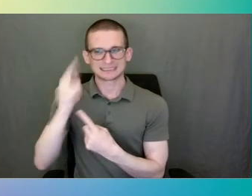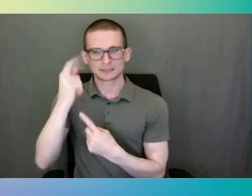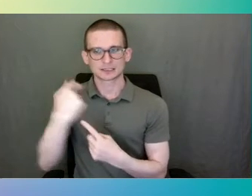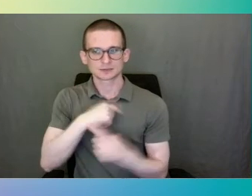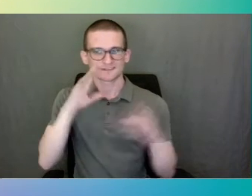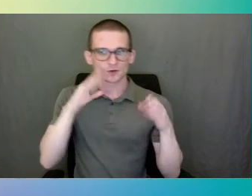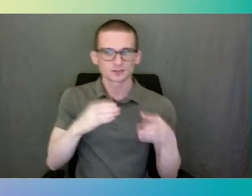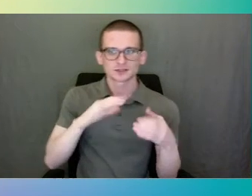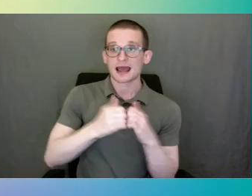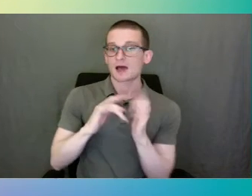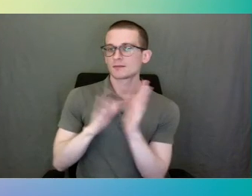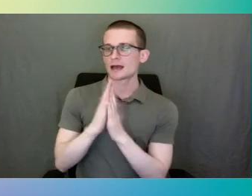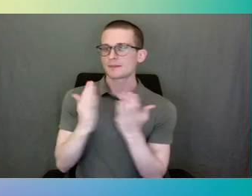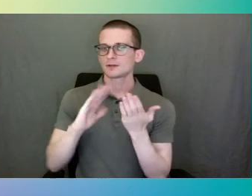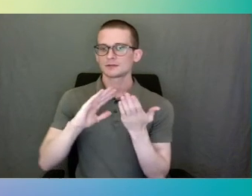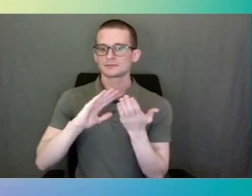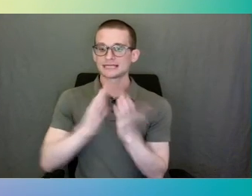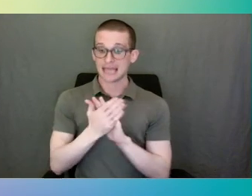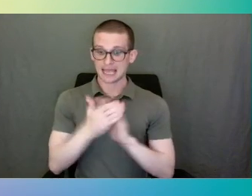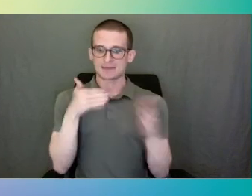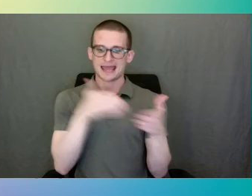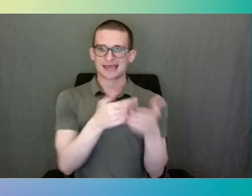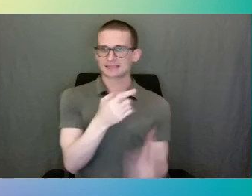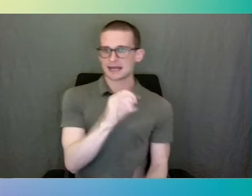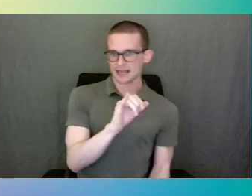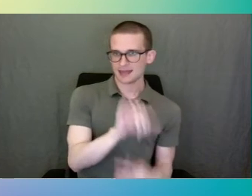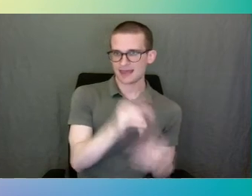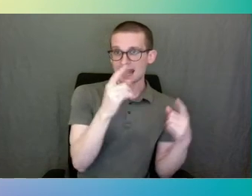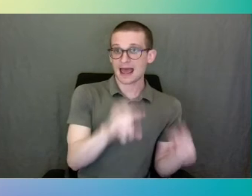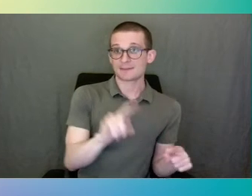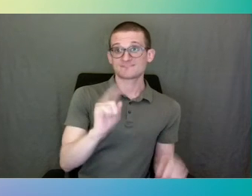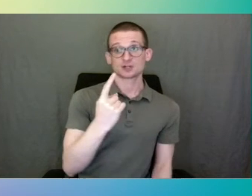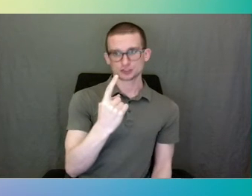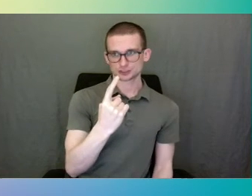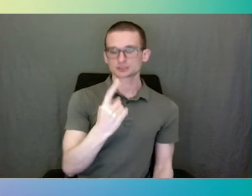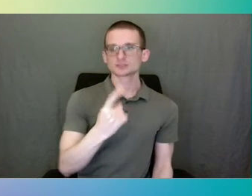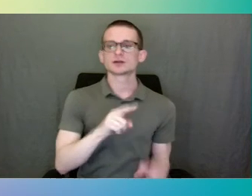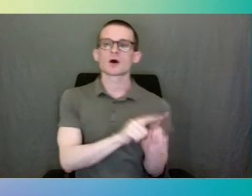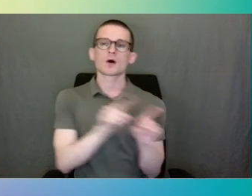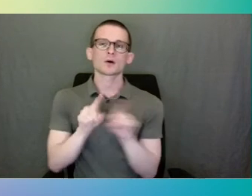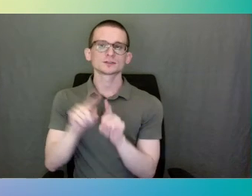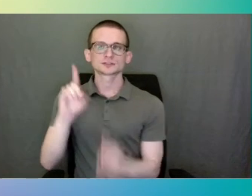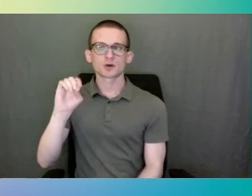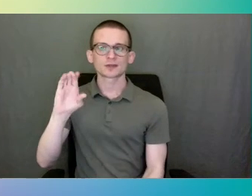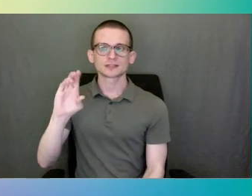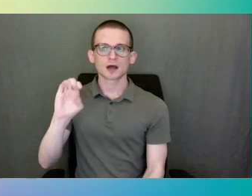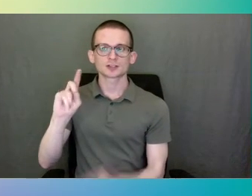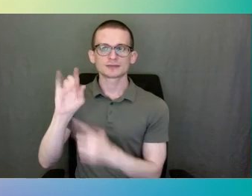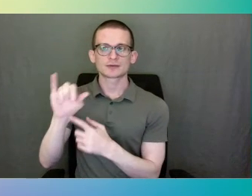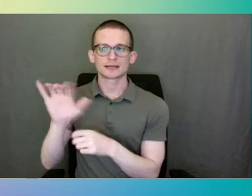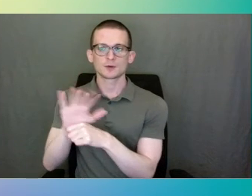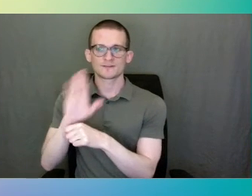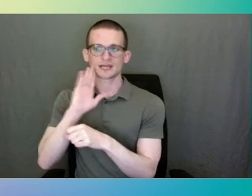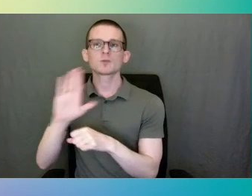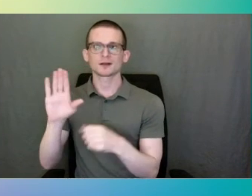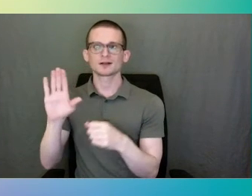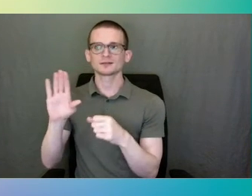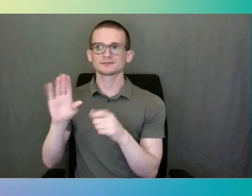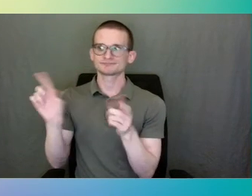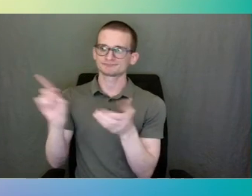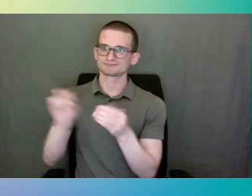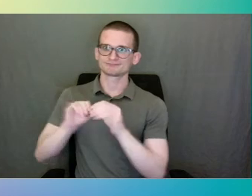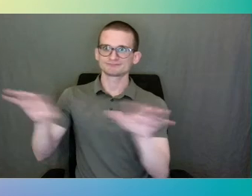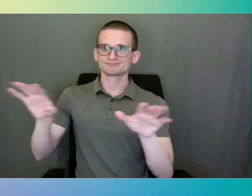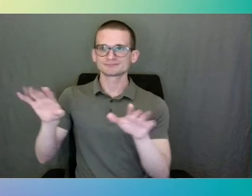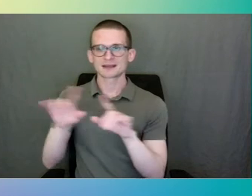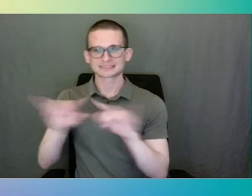anti-gay first before the other steps. There's also a documentary being made about this, released about the same time, 1946, the movie.